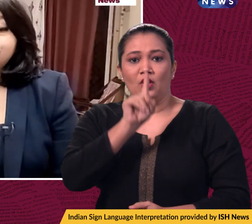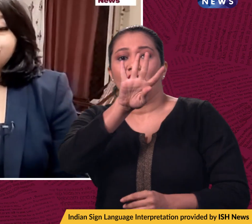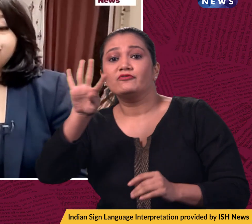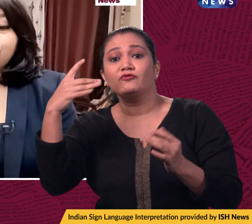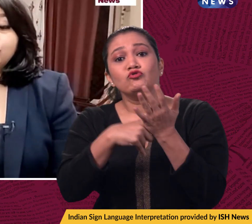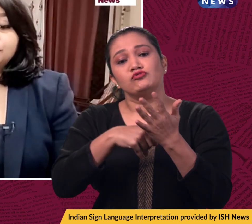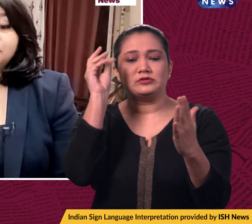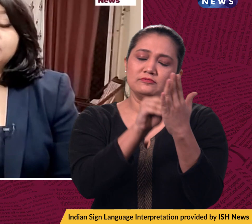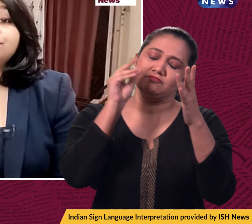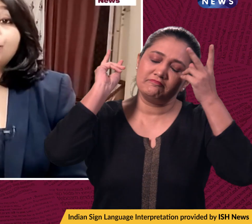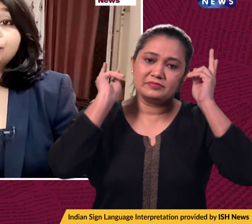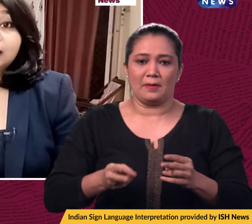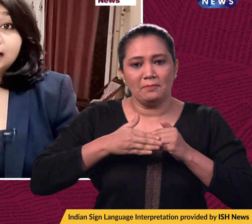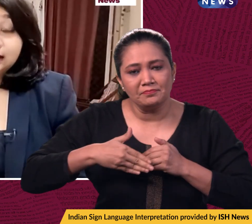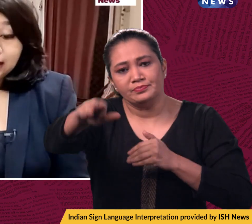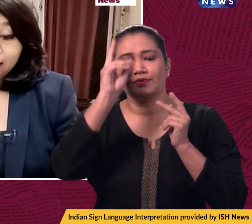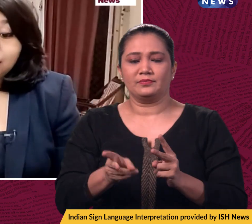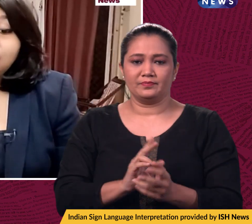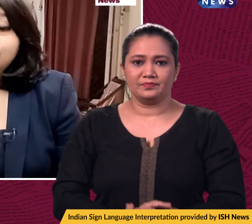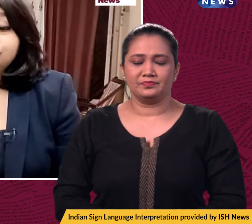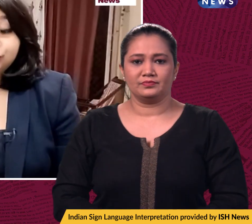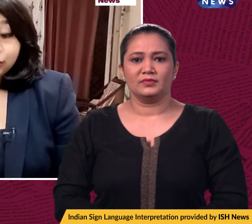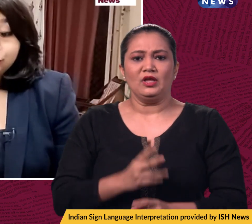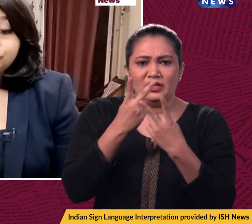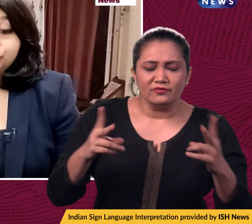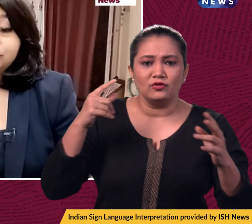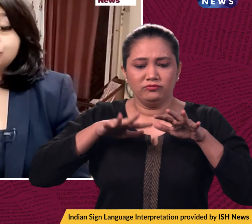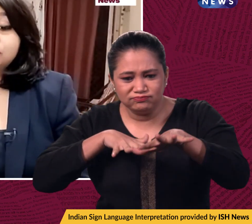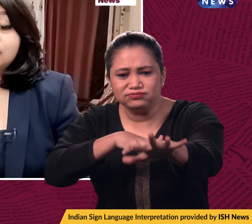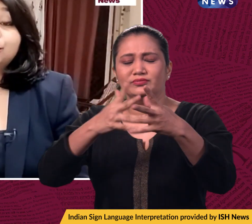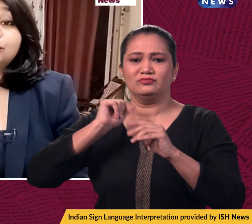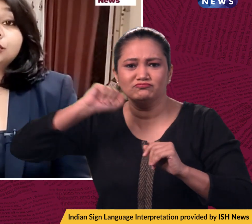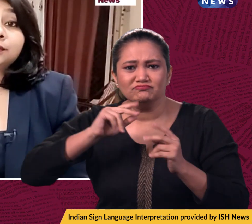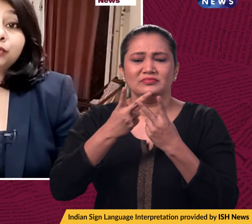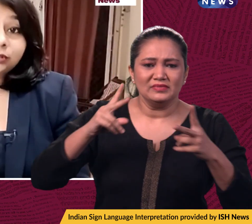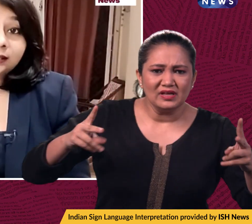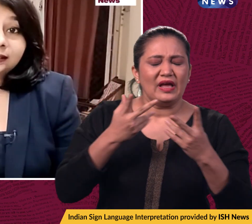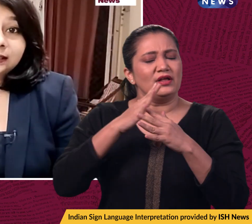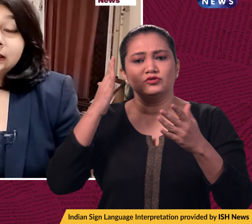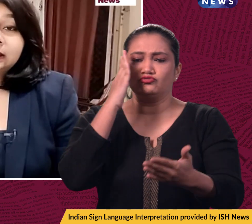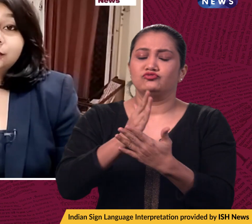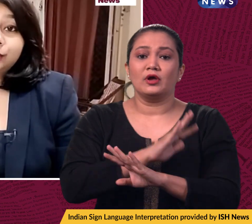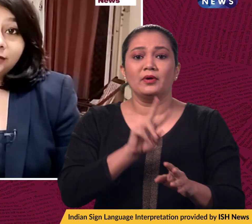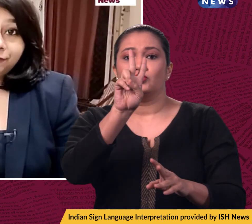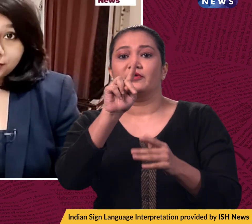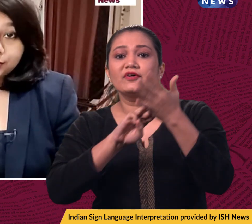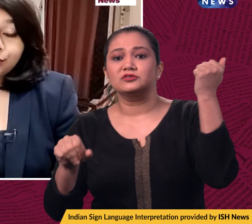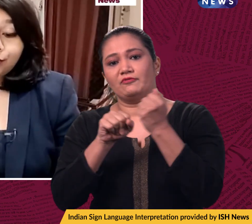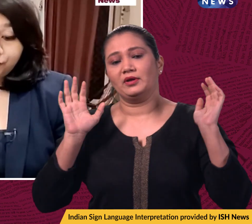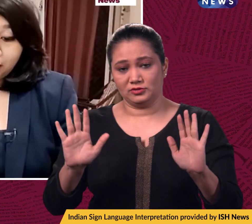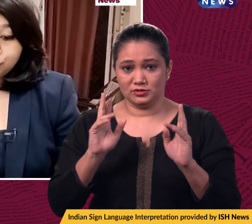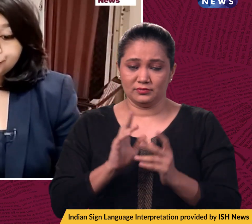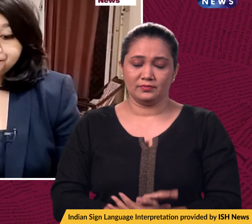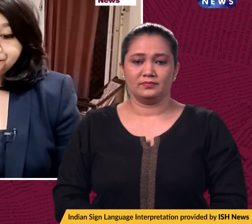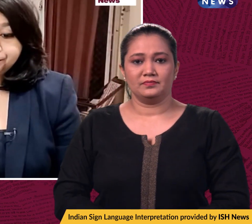Section 144 will remain in force in the area with restrictions on processions, celebrations and protests till the 21st